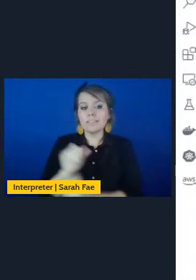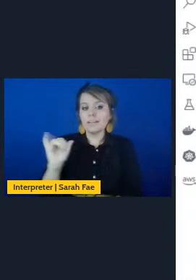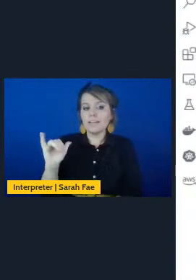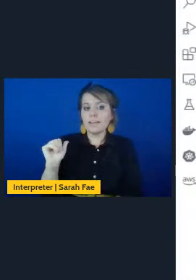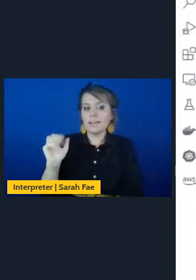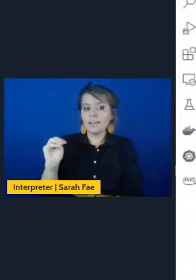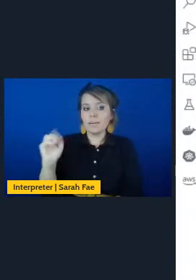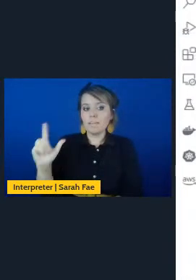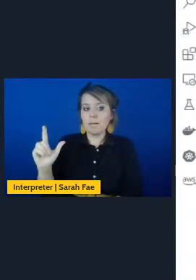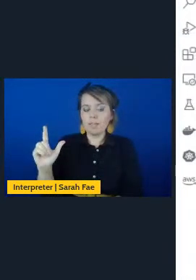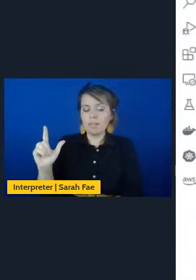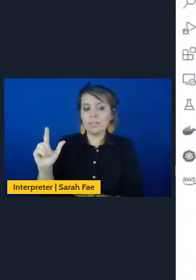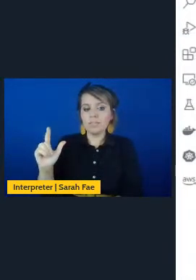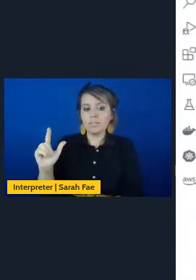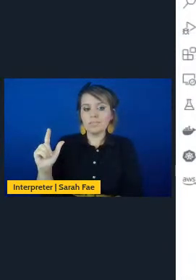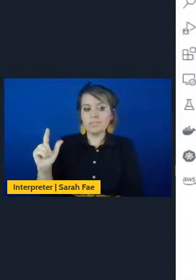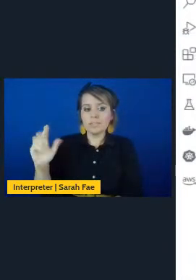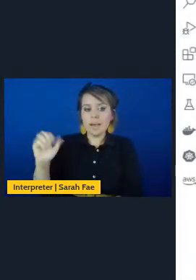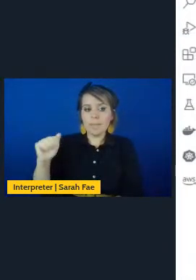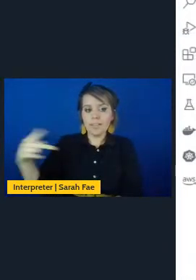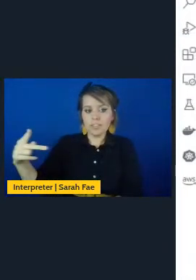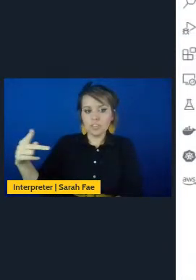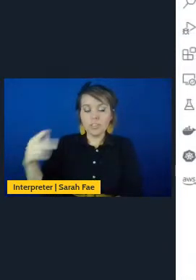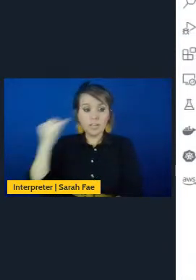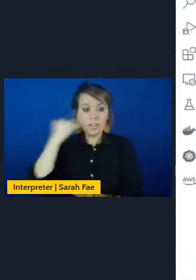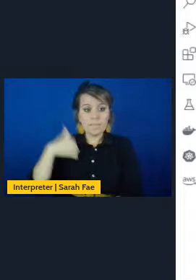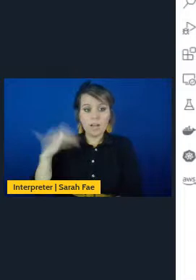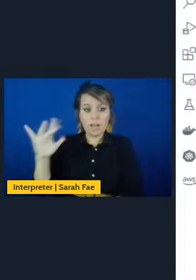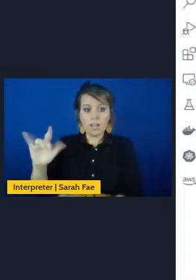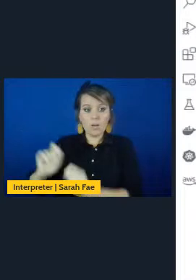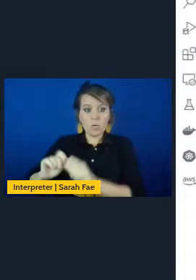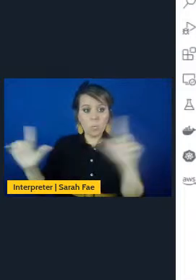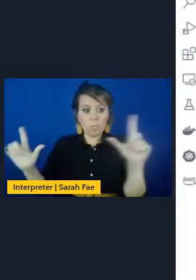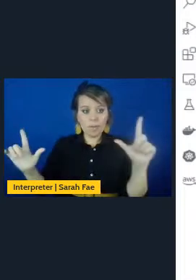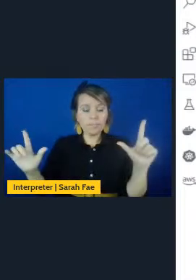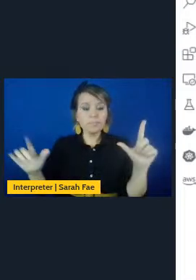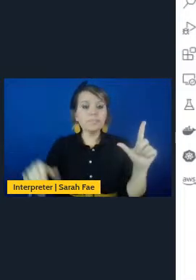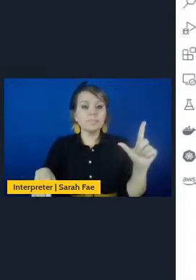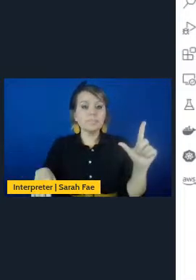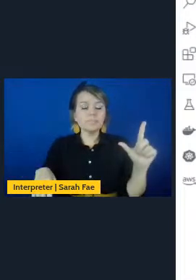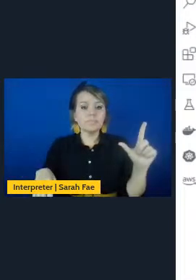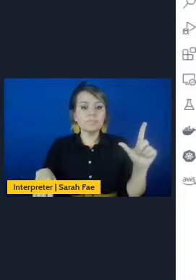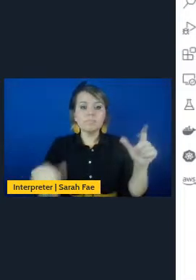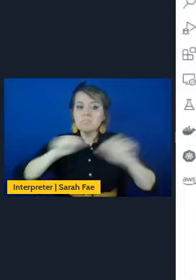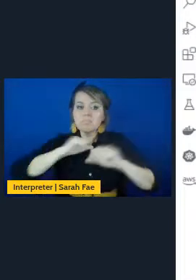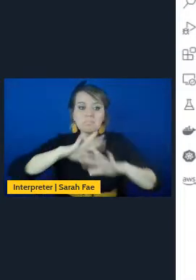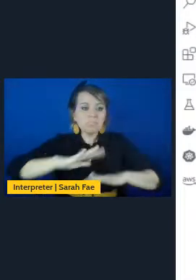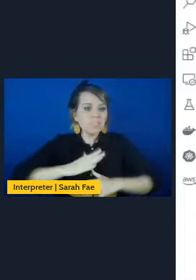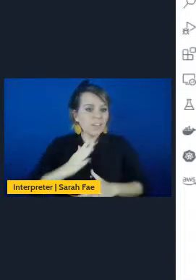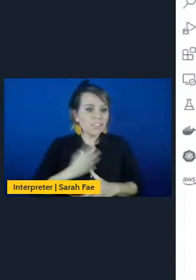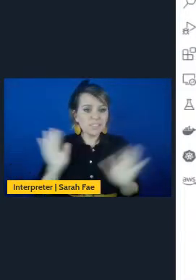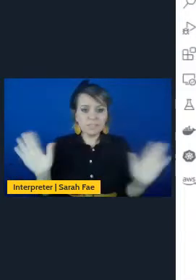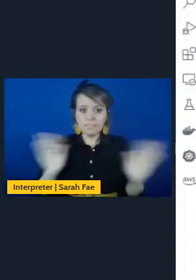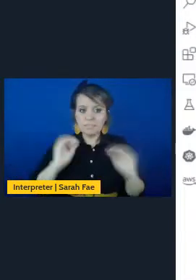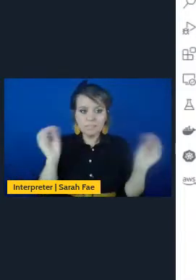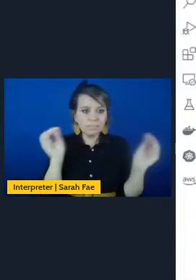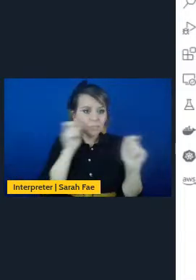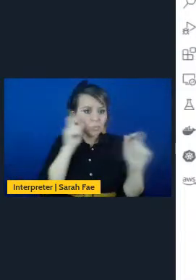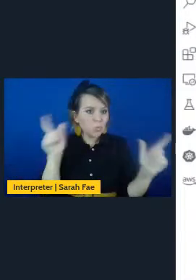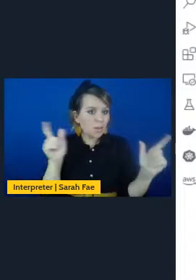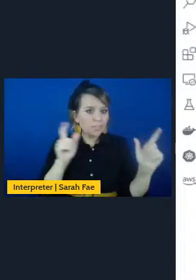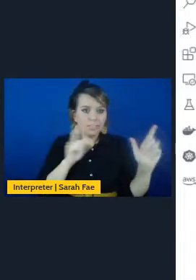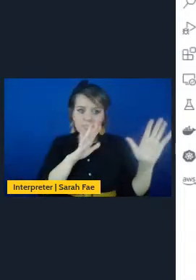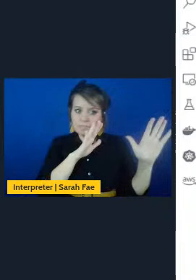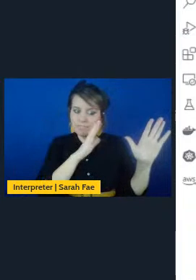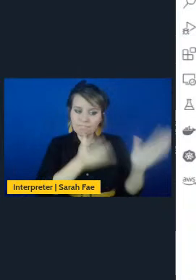our application. So if I were to open that and go through it real quick, so nothing fancy or surprising over here, to be very honest with